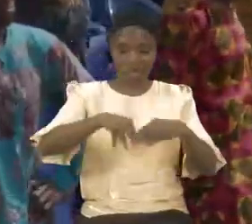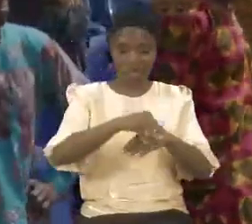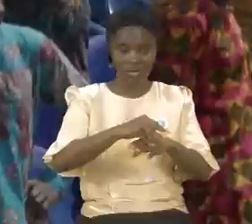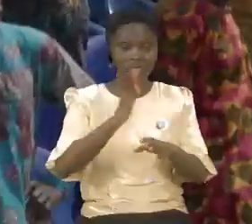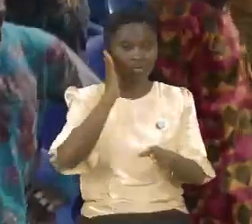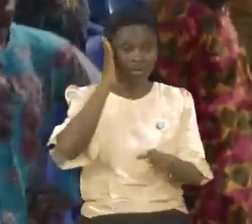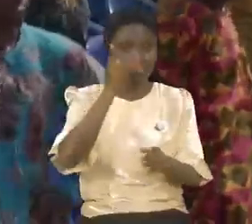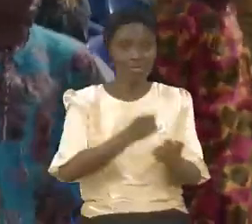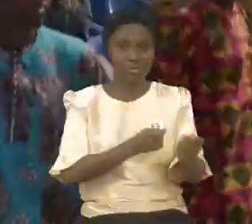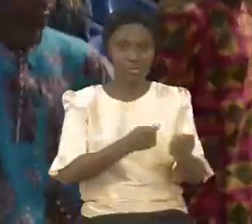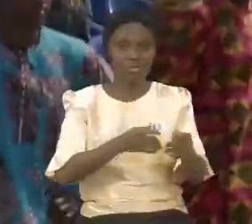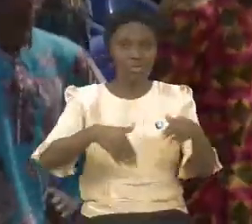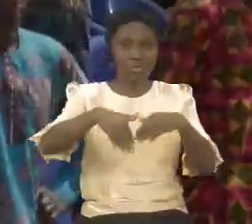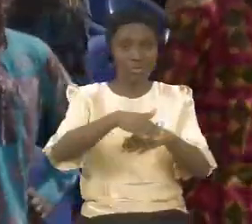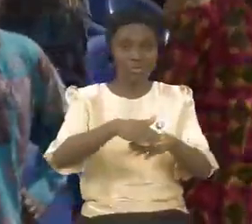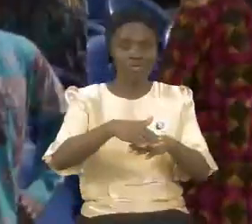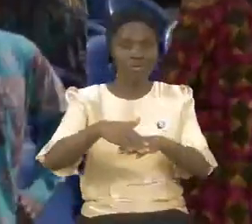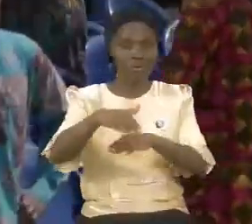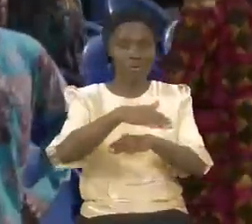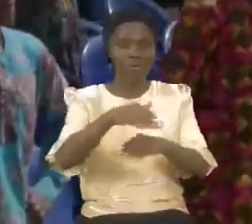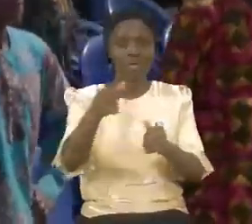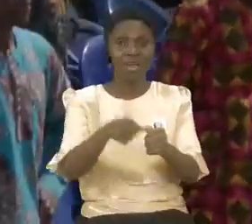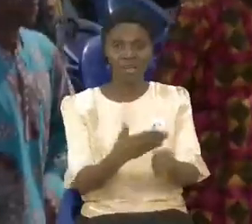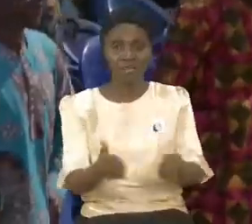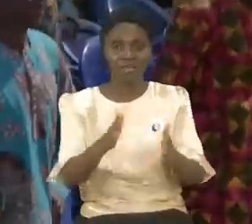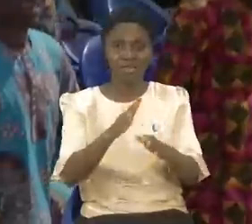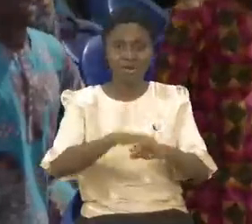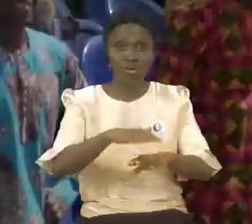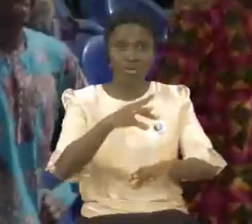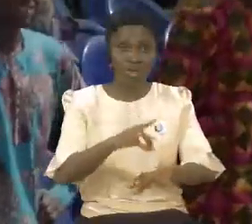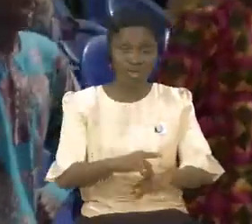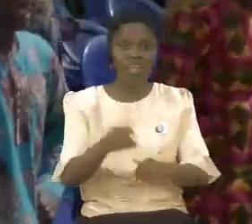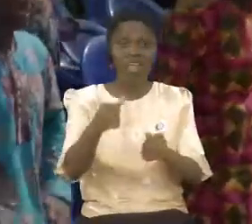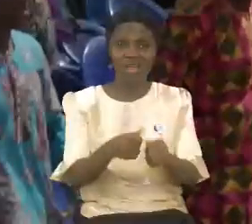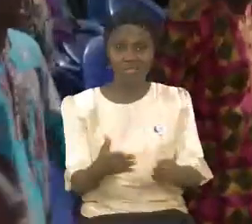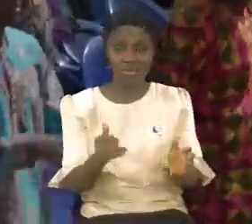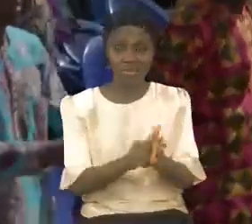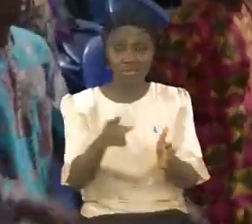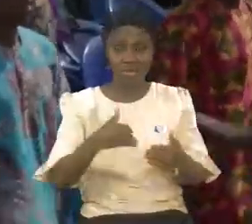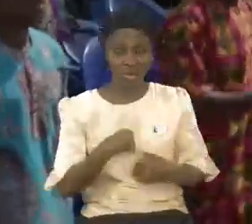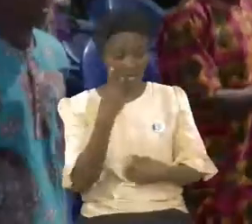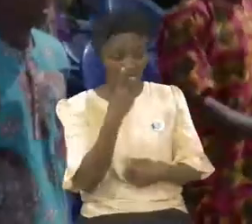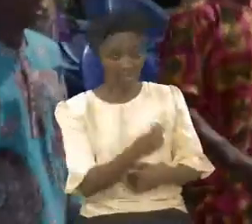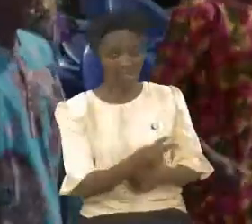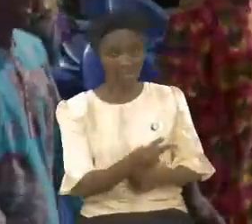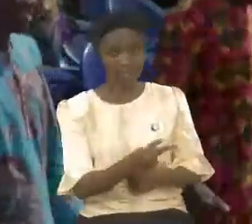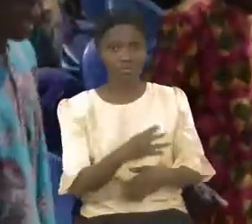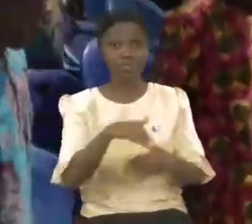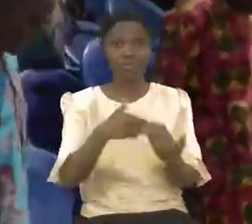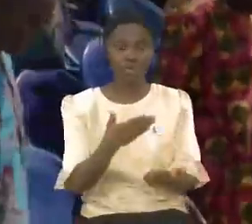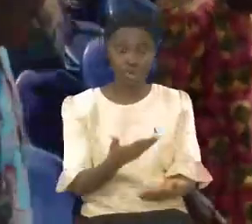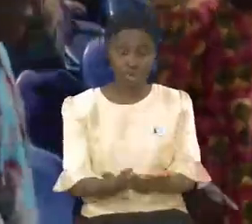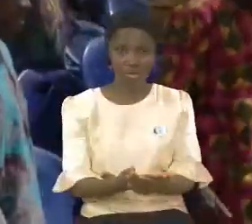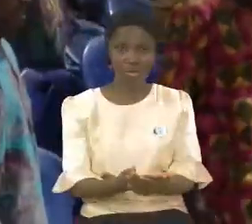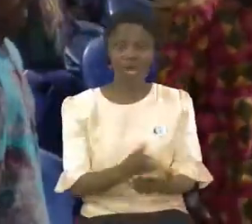everything on earth, everything you have heard, everything you have seen. And Christ will be all in